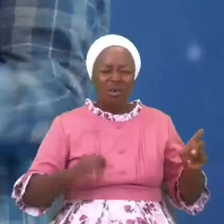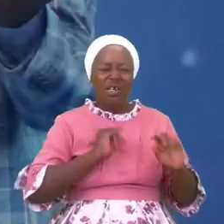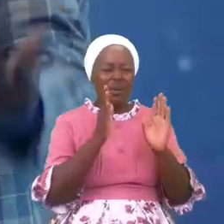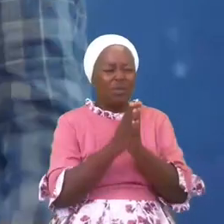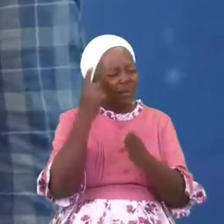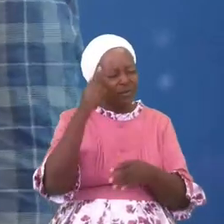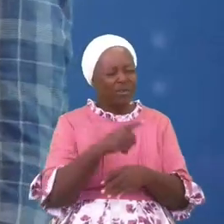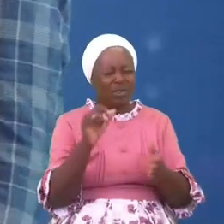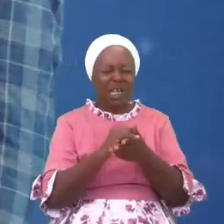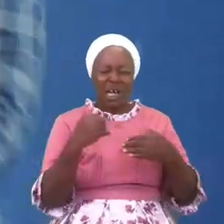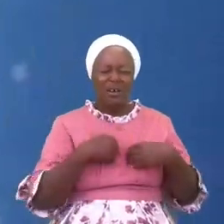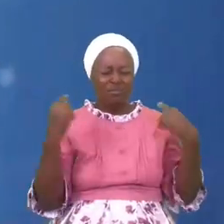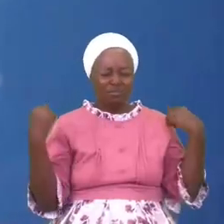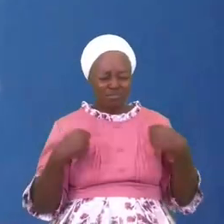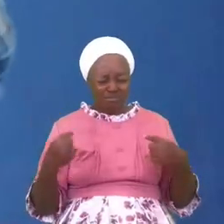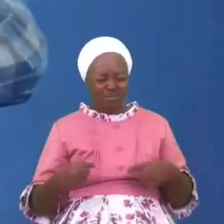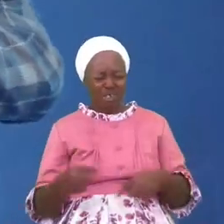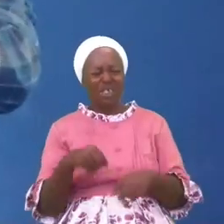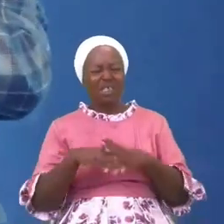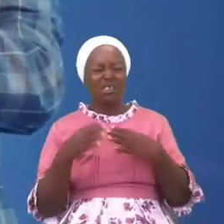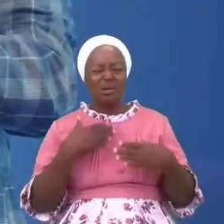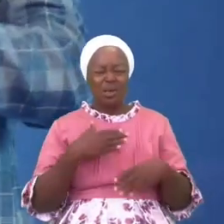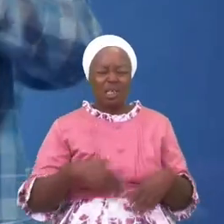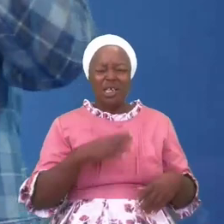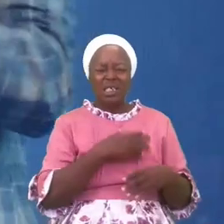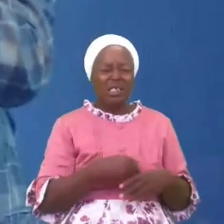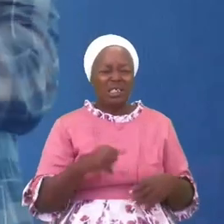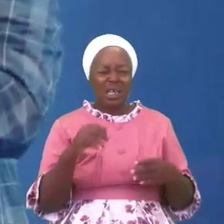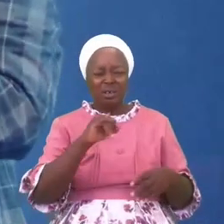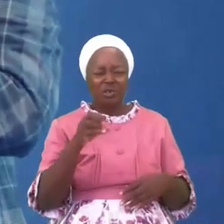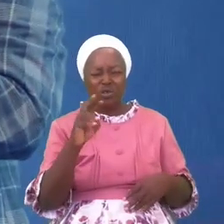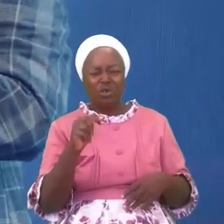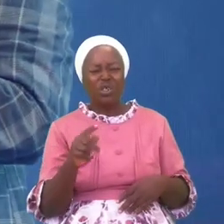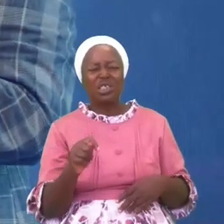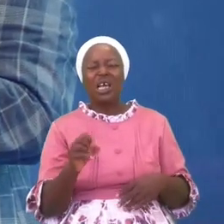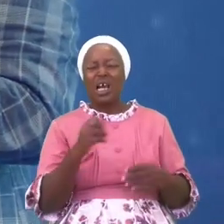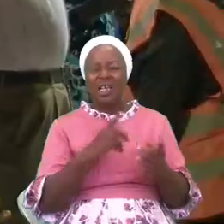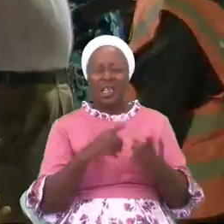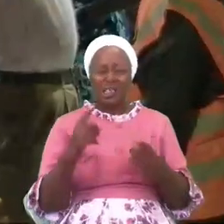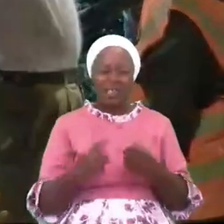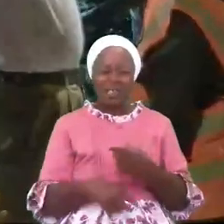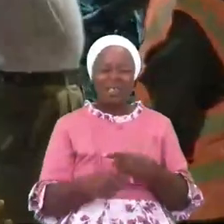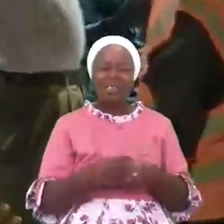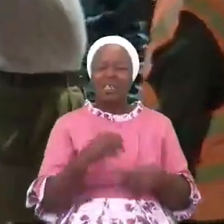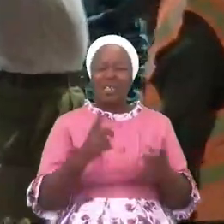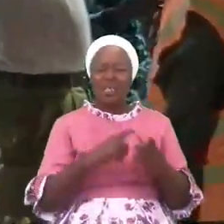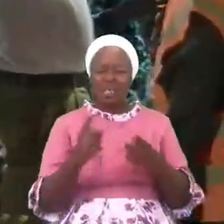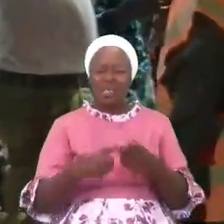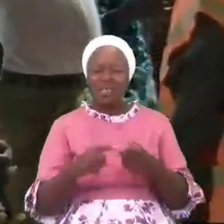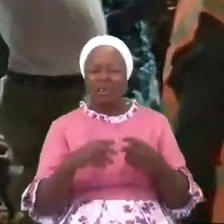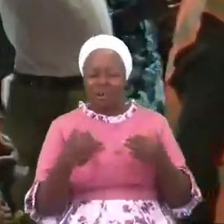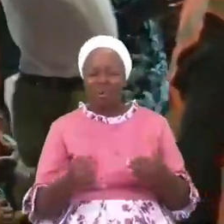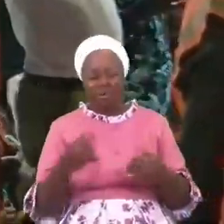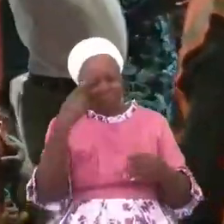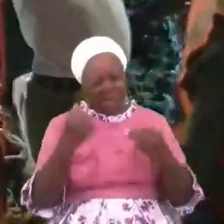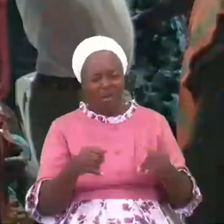and stiffness in their joints, be loosed up and be healed right now in Jesus' name.